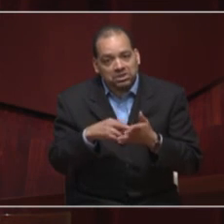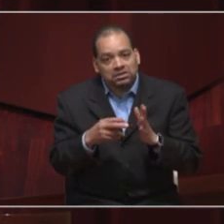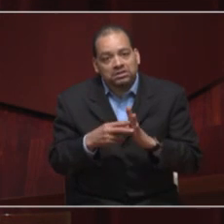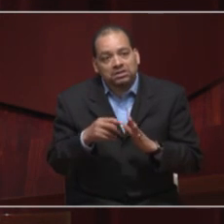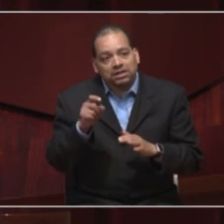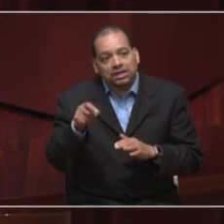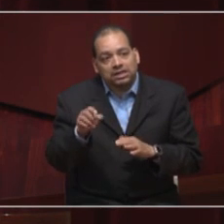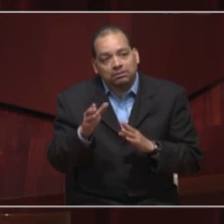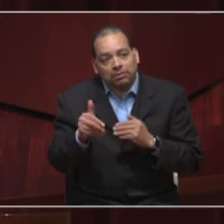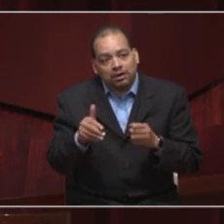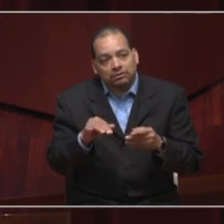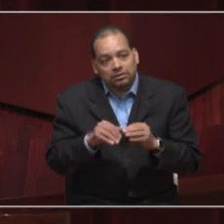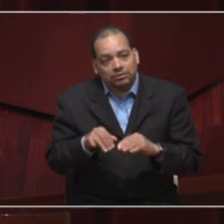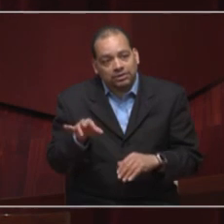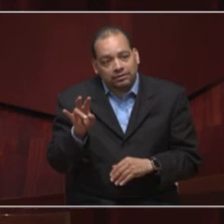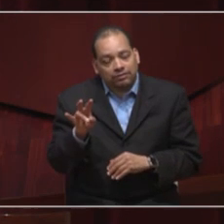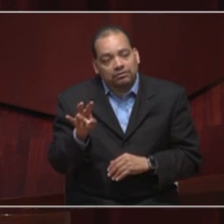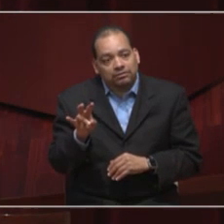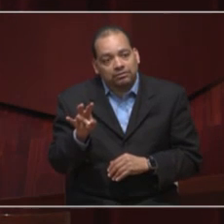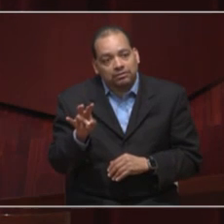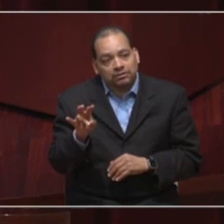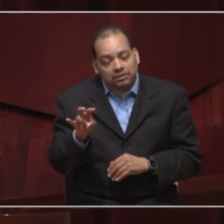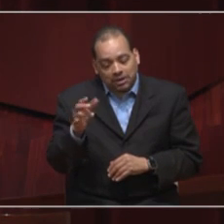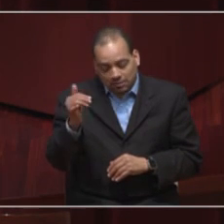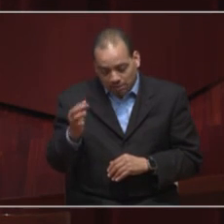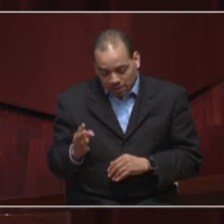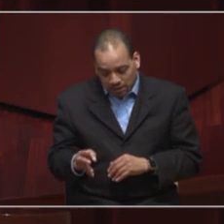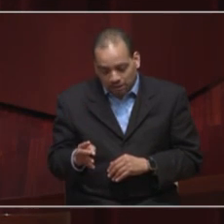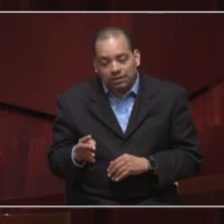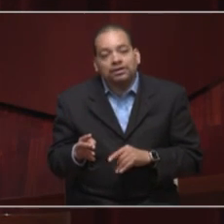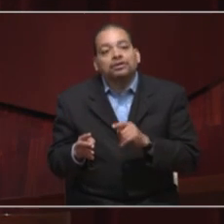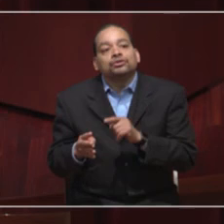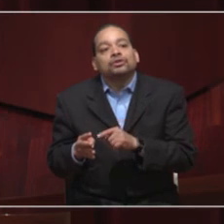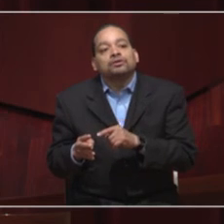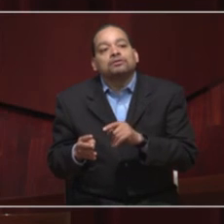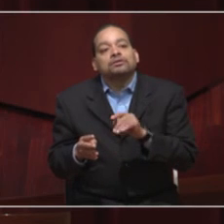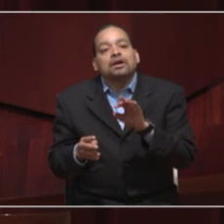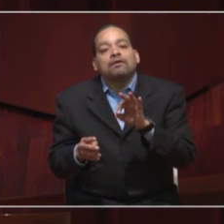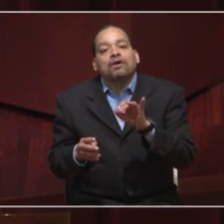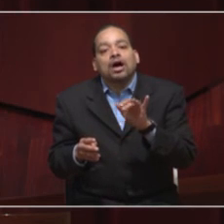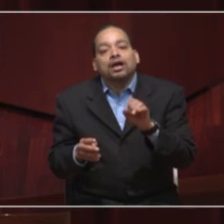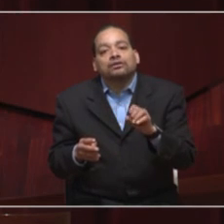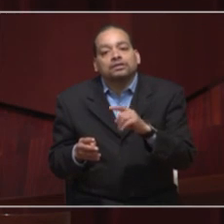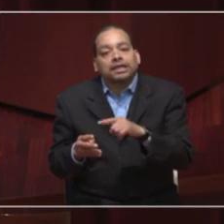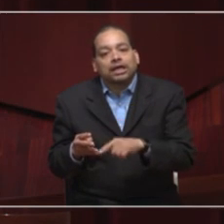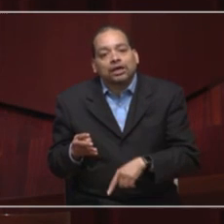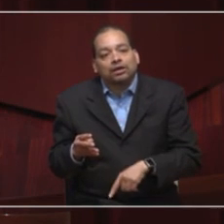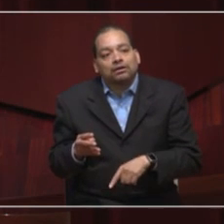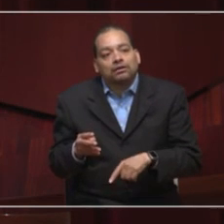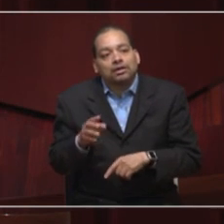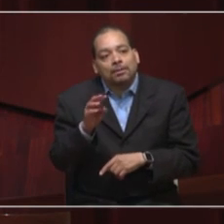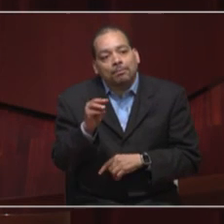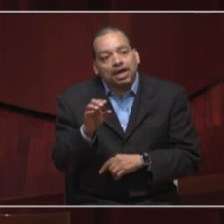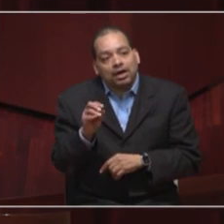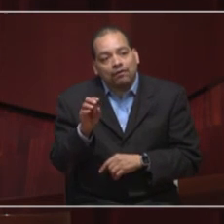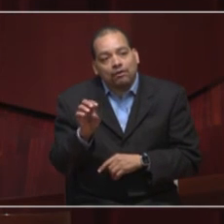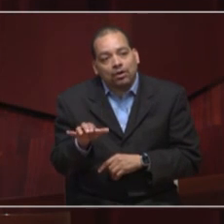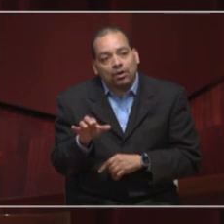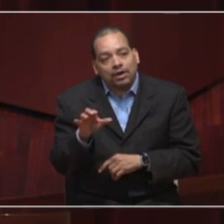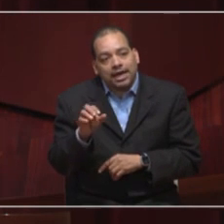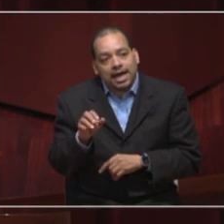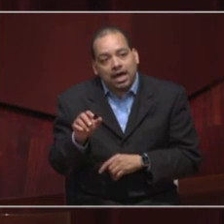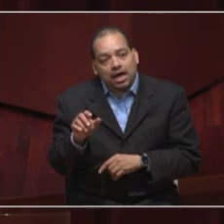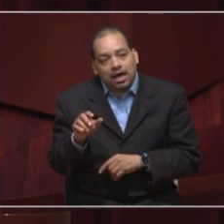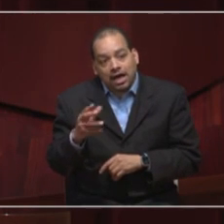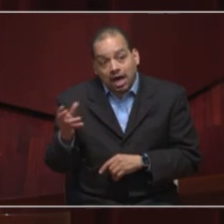7. Click. Now drill down on that box, and it'll show the files that are available. McAvoy, out. It says it's